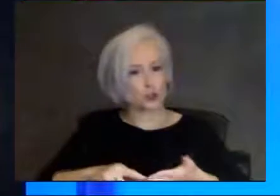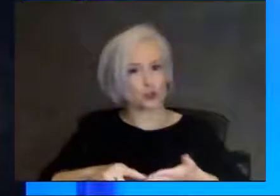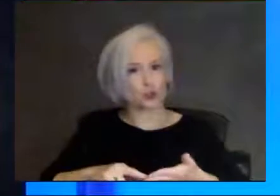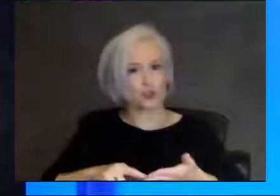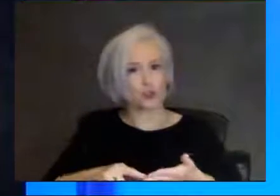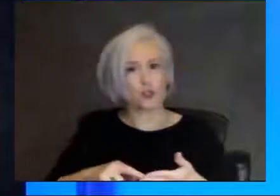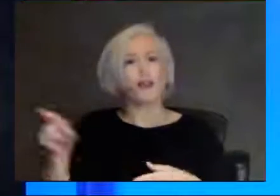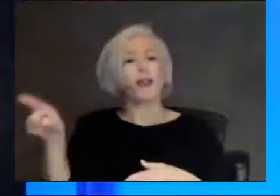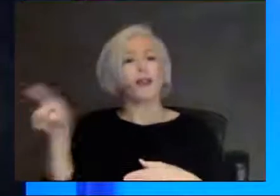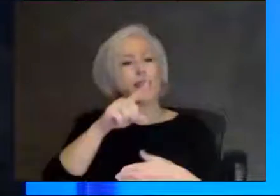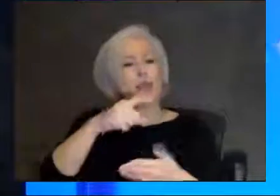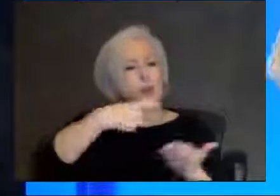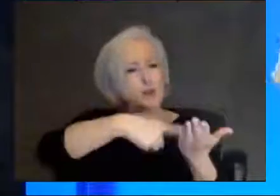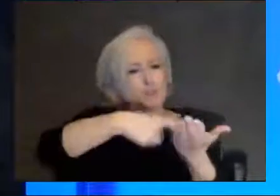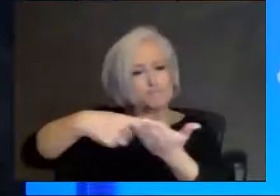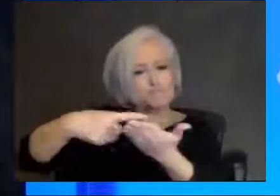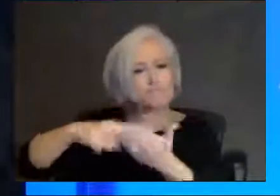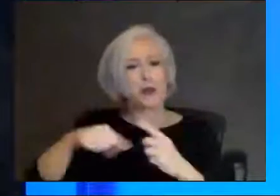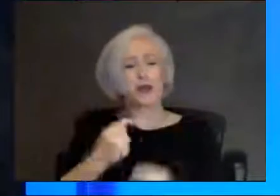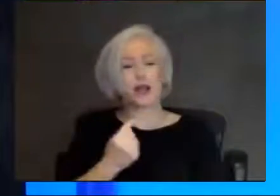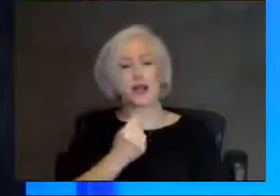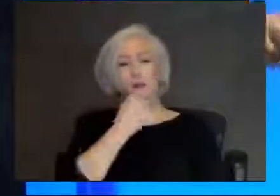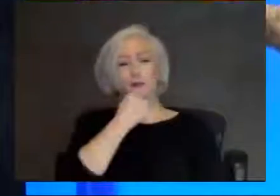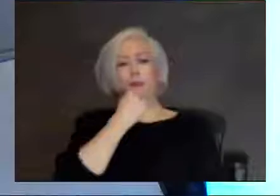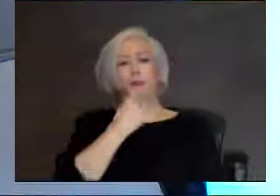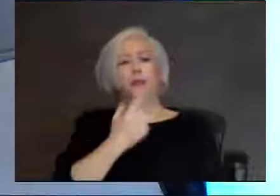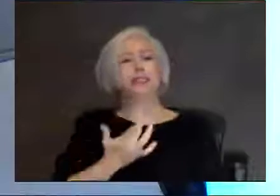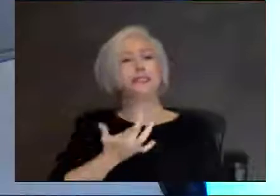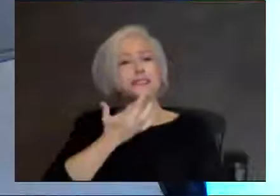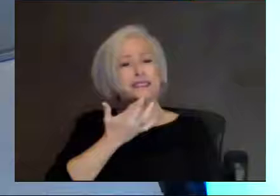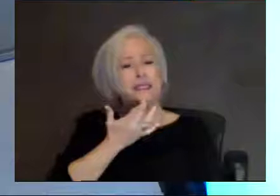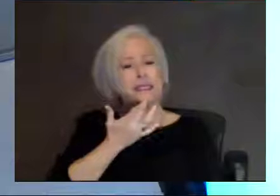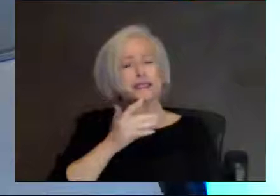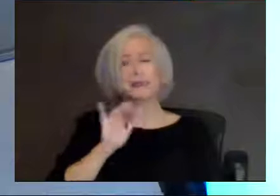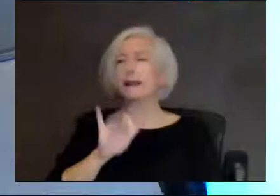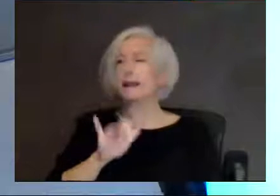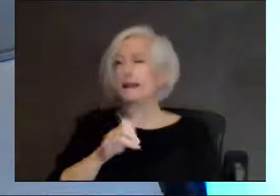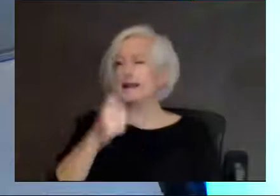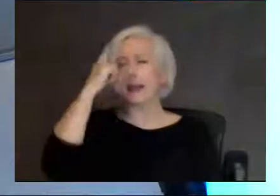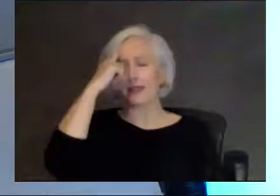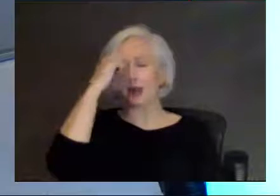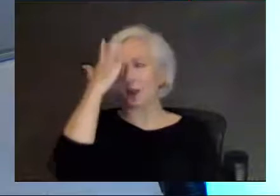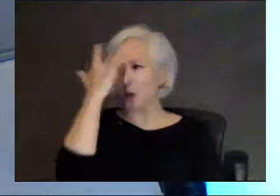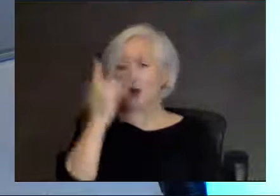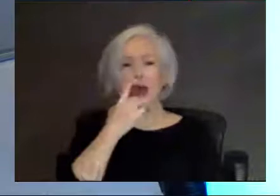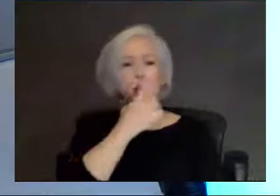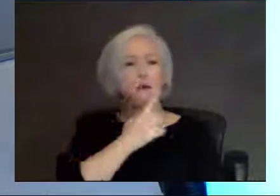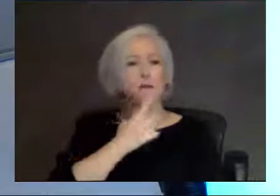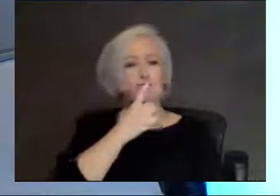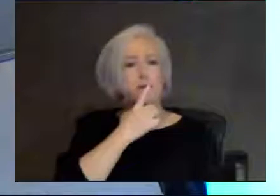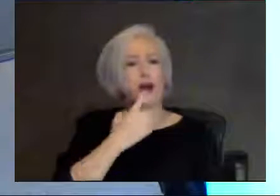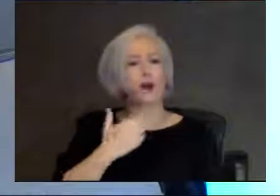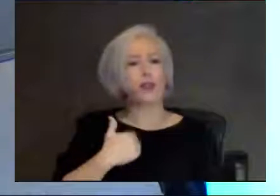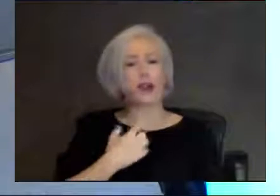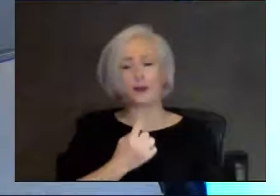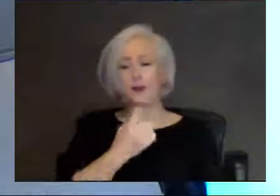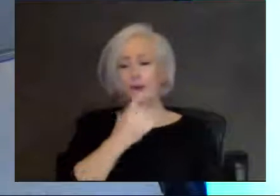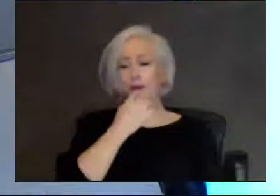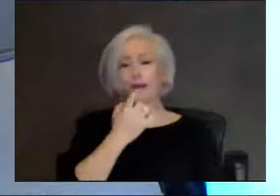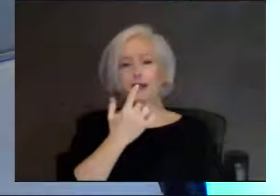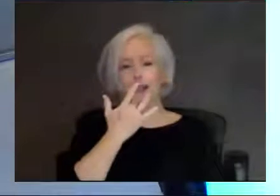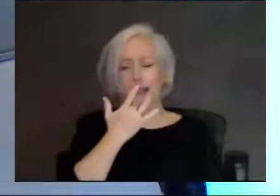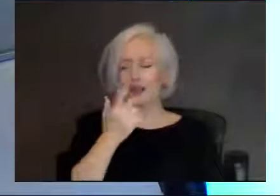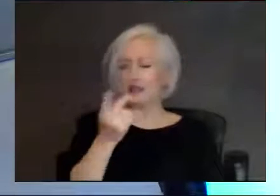mouth. And I was like, why there is bitter taste in the mouth? And there were 2 patients, and both of them said the same thing they